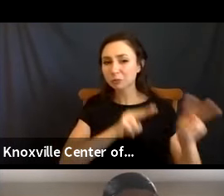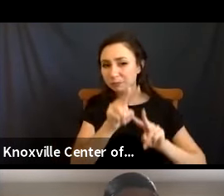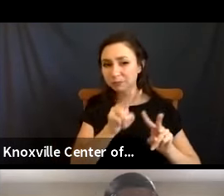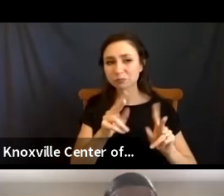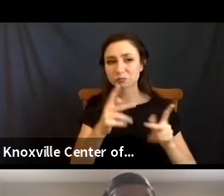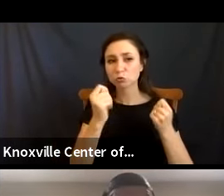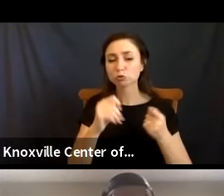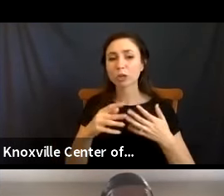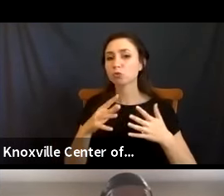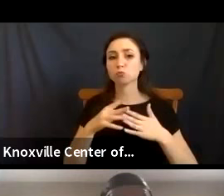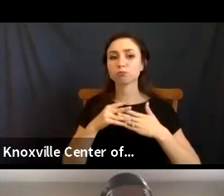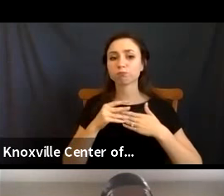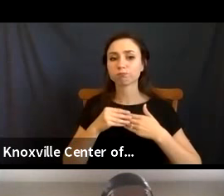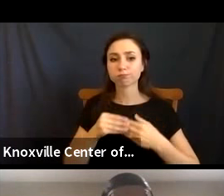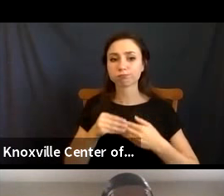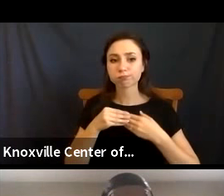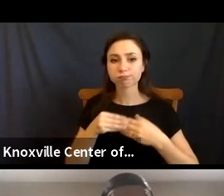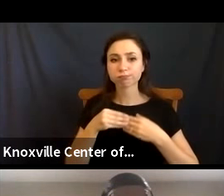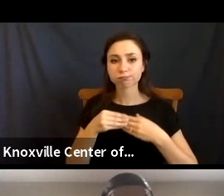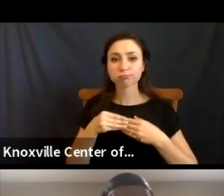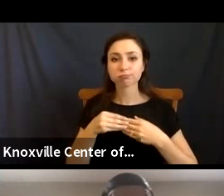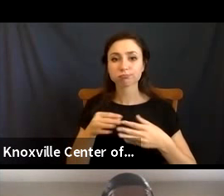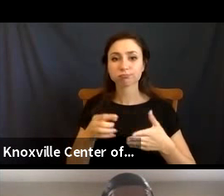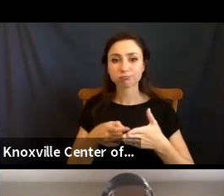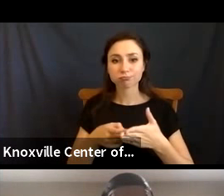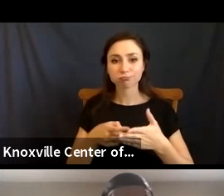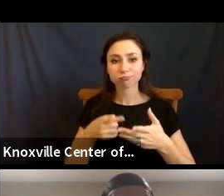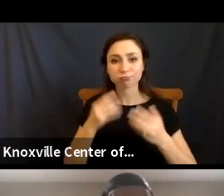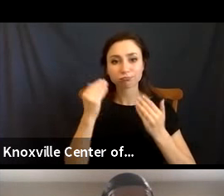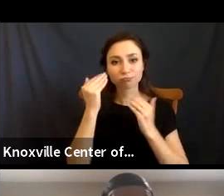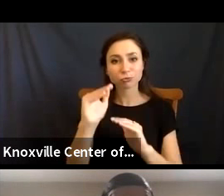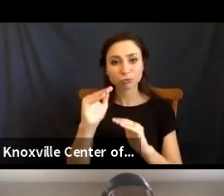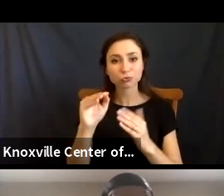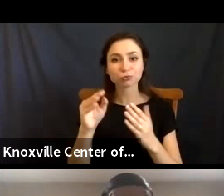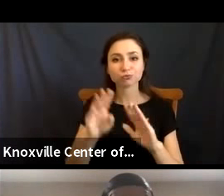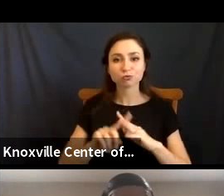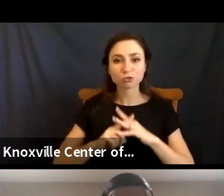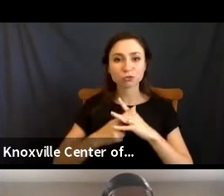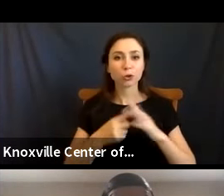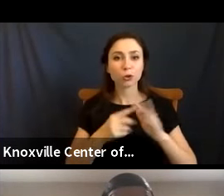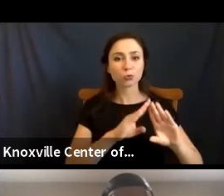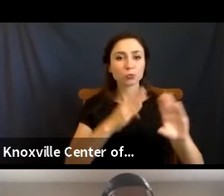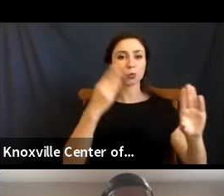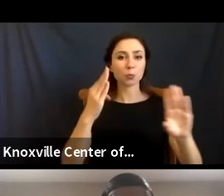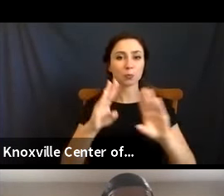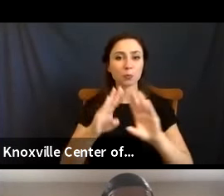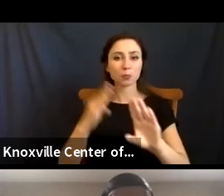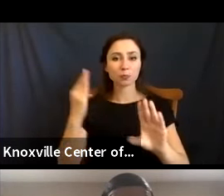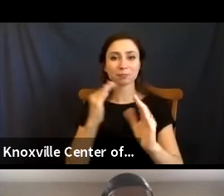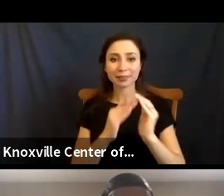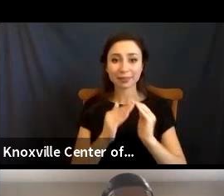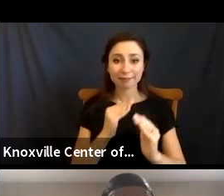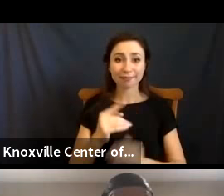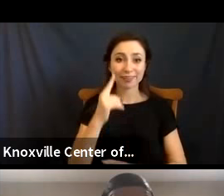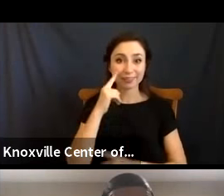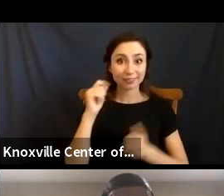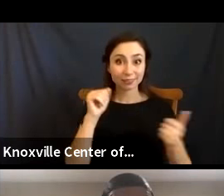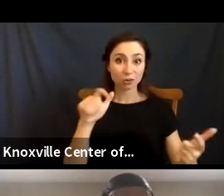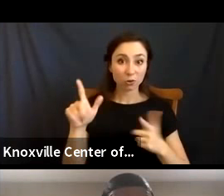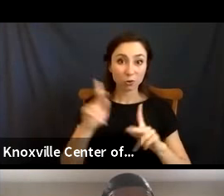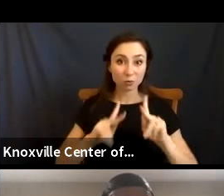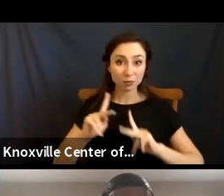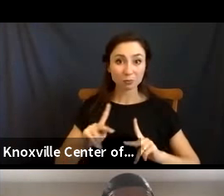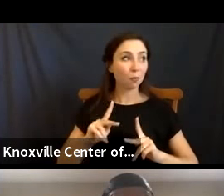and opening up the community. And I think everybody, in the community would like to know the answer to that.